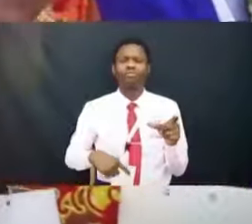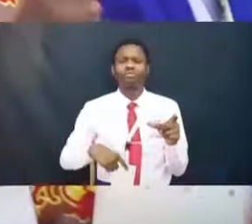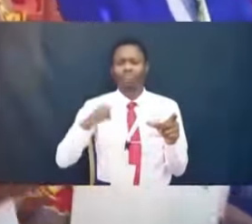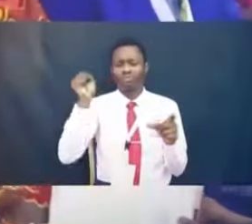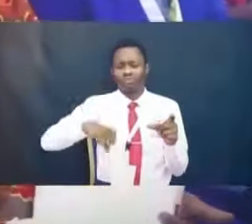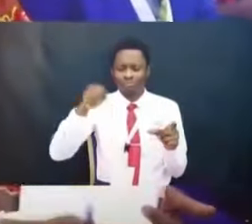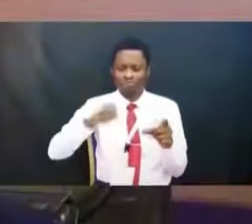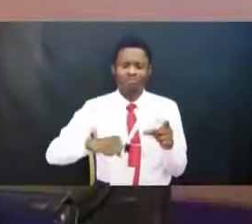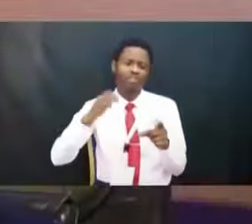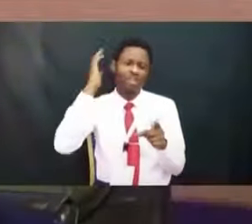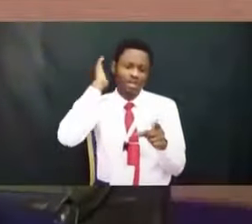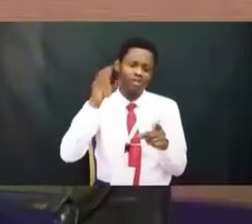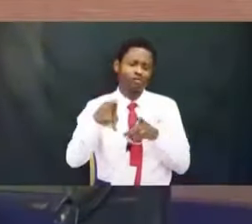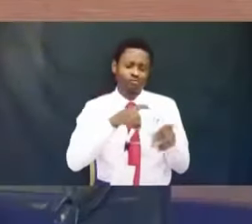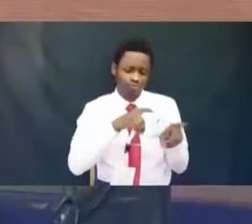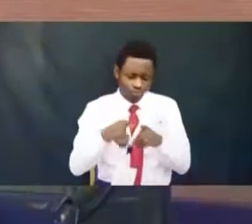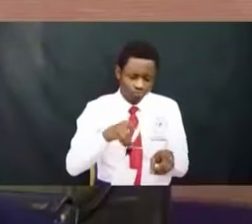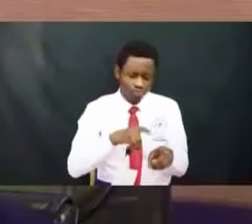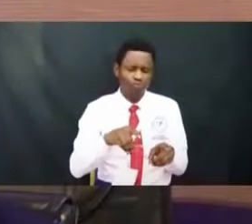irade pa